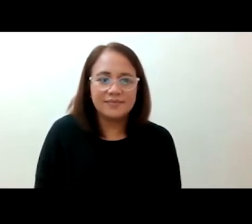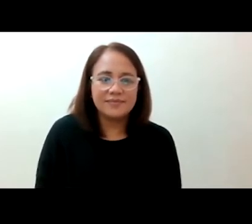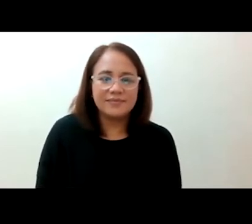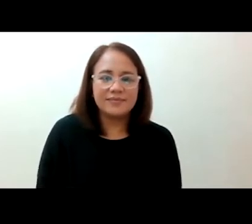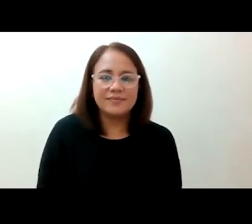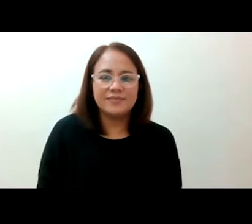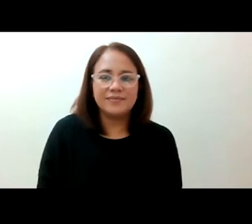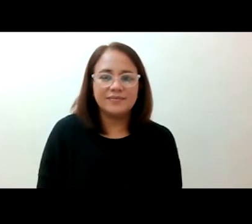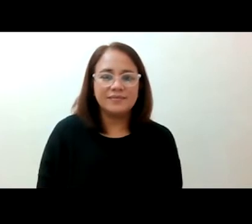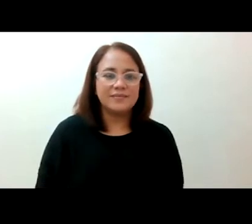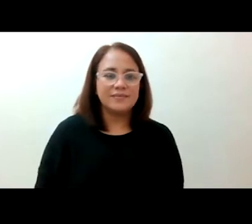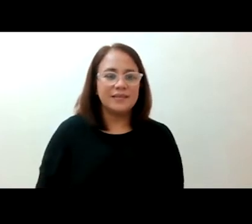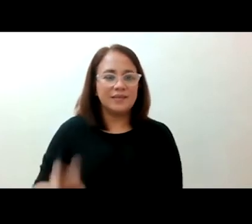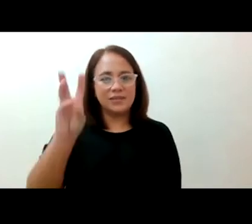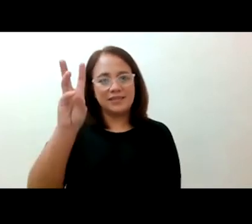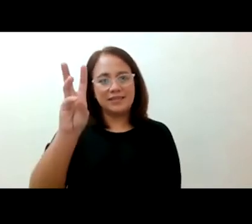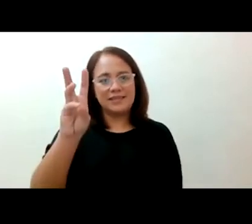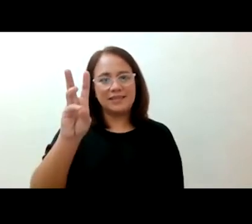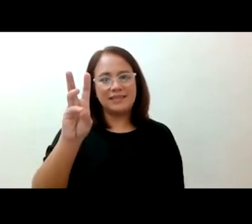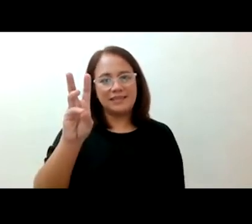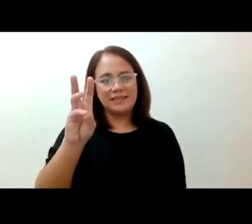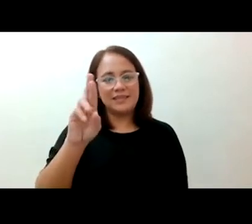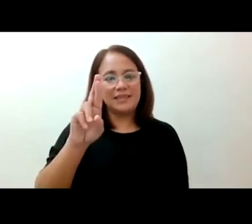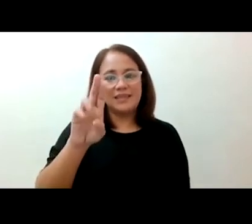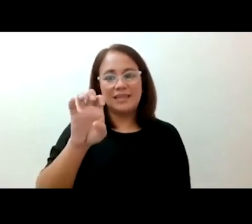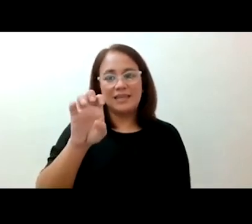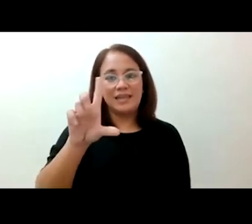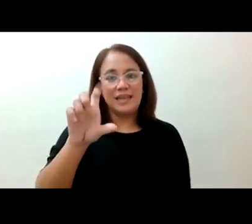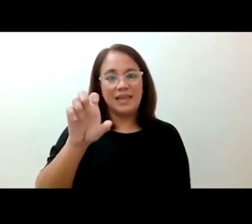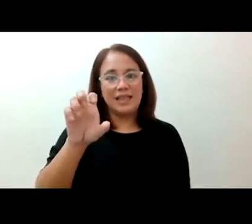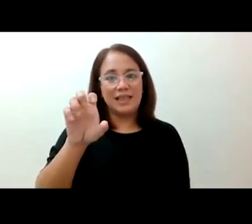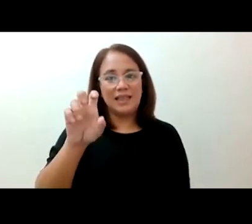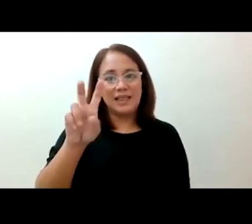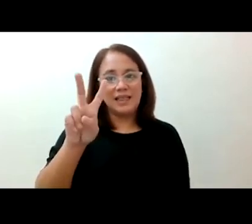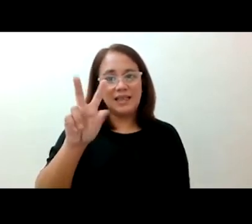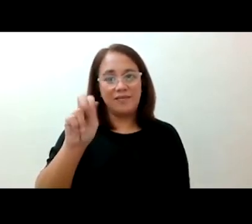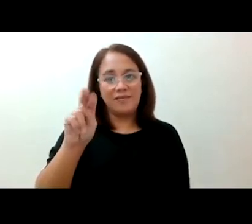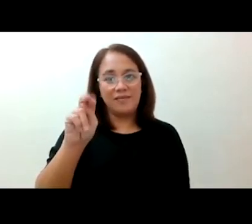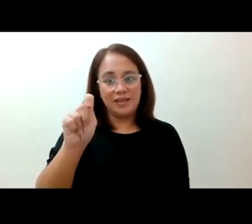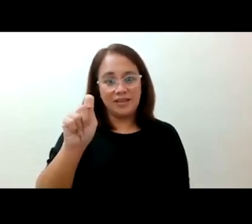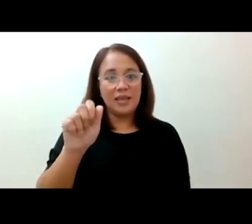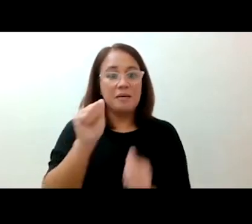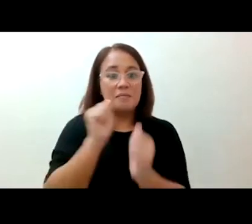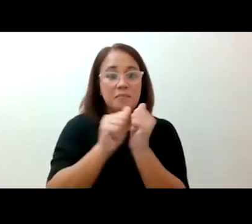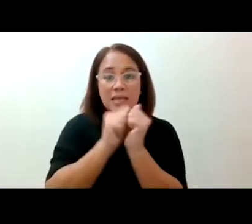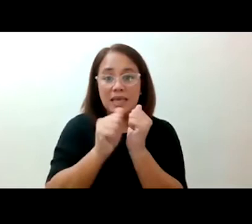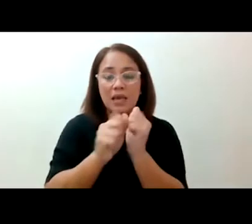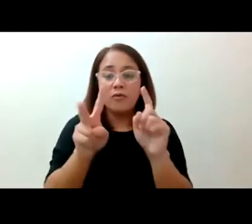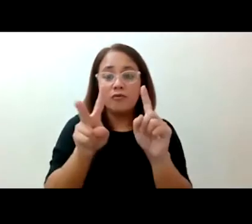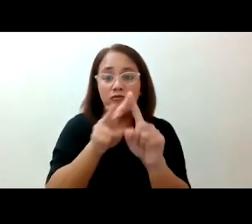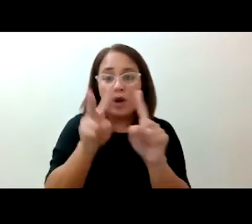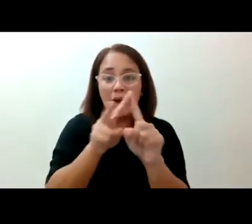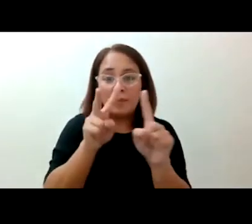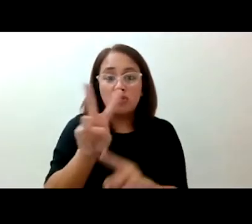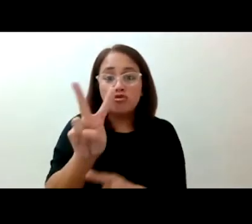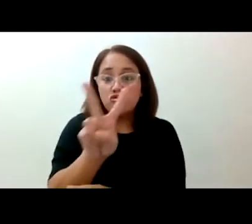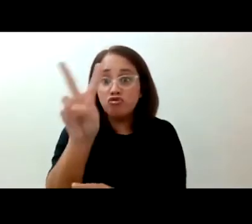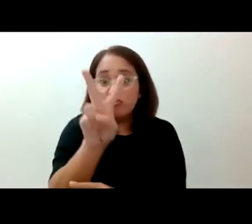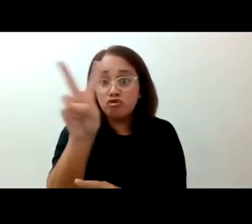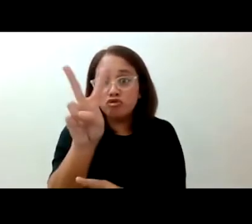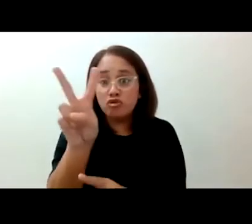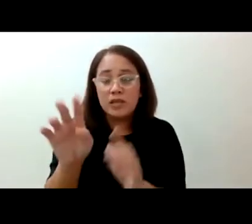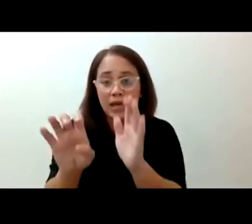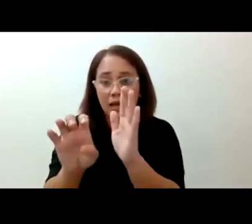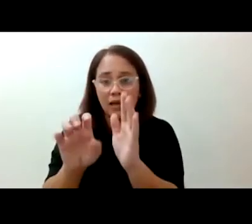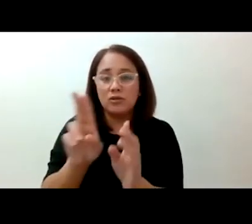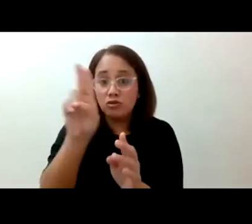Okay, number 6, relevant, that means vocabulary that is useful to the examples, should be